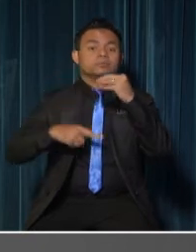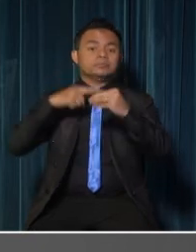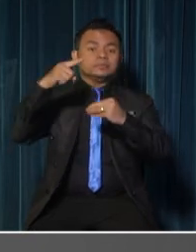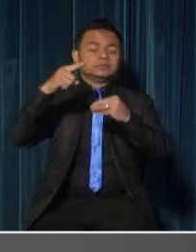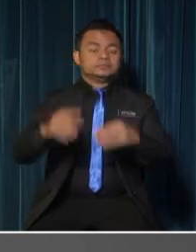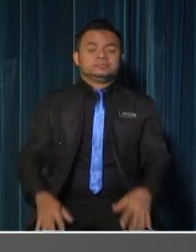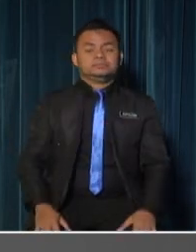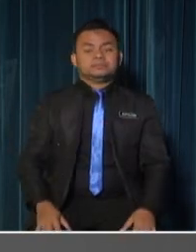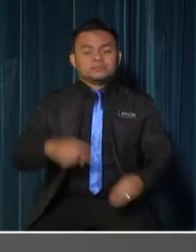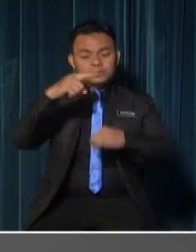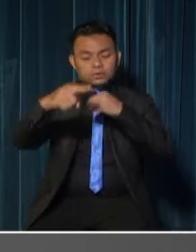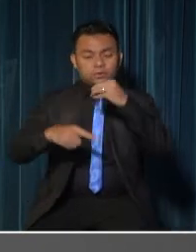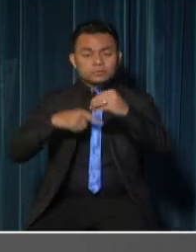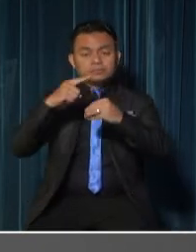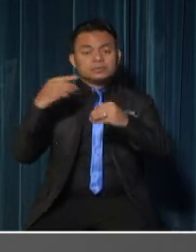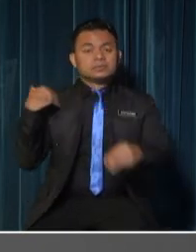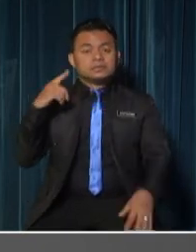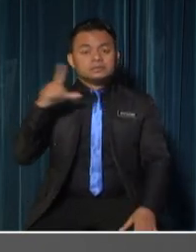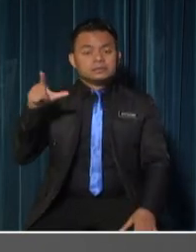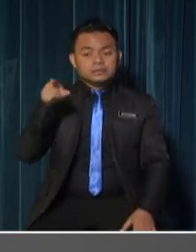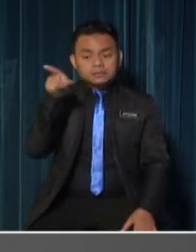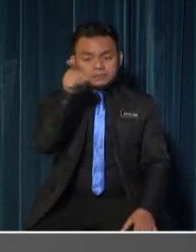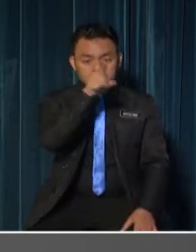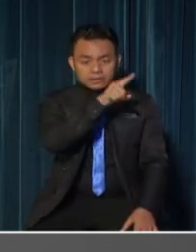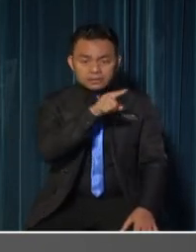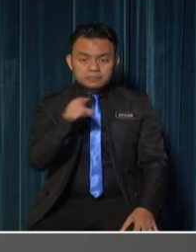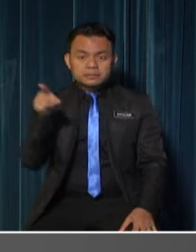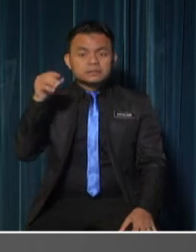The orbit is an elliptical,